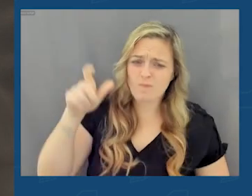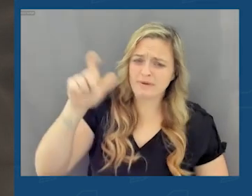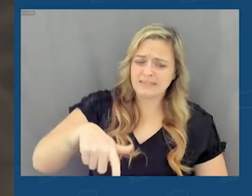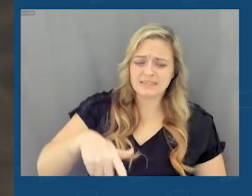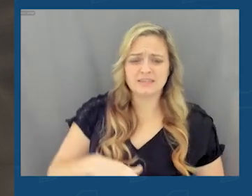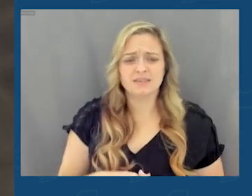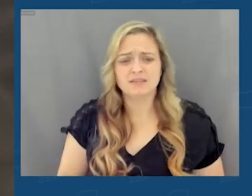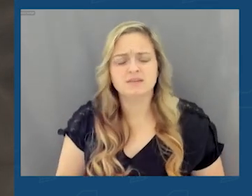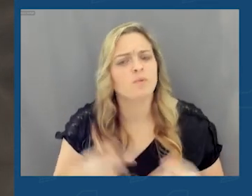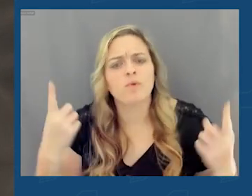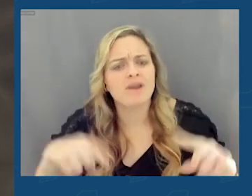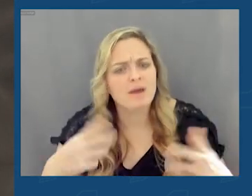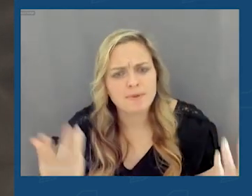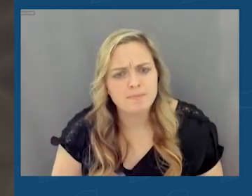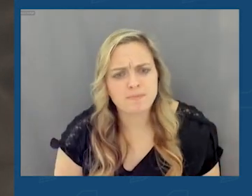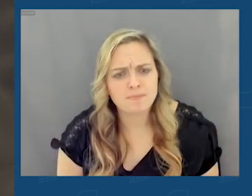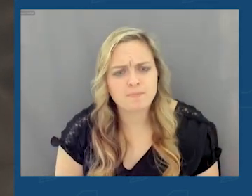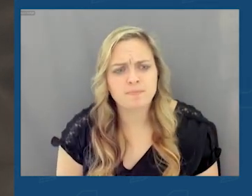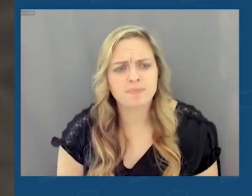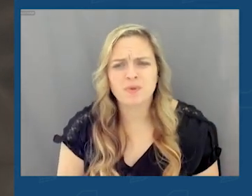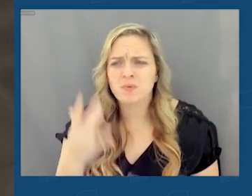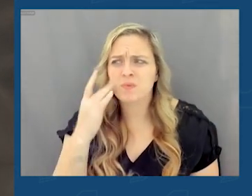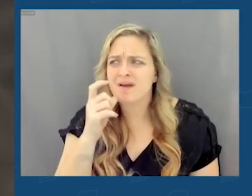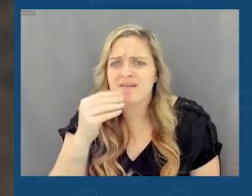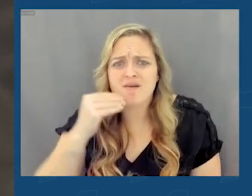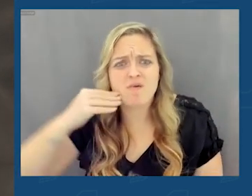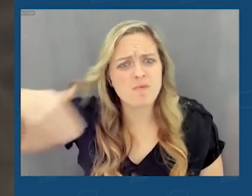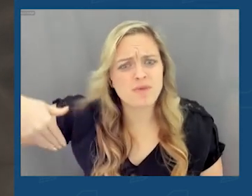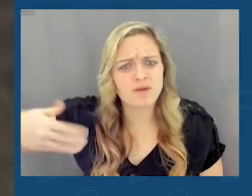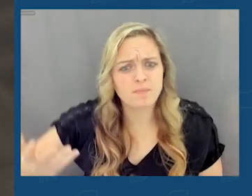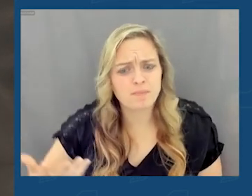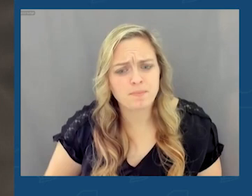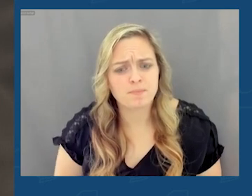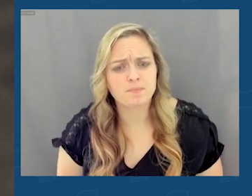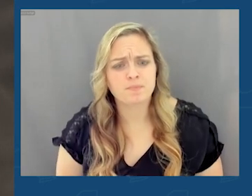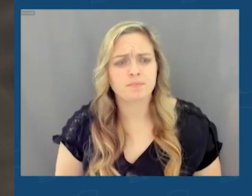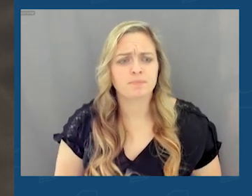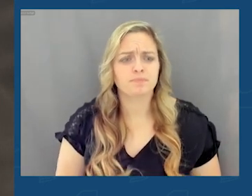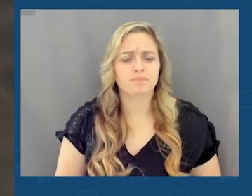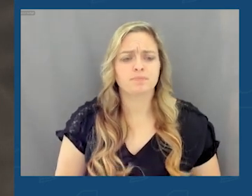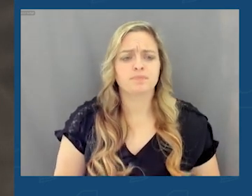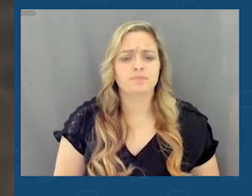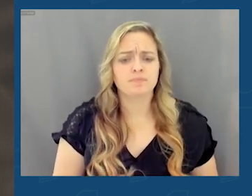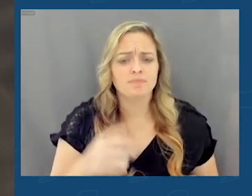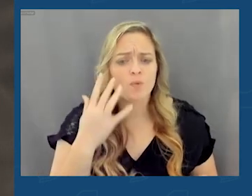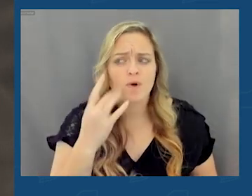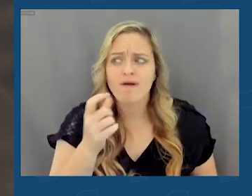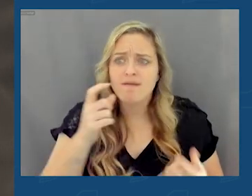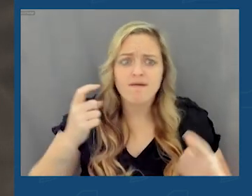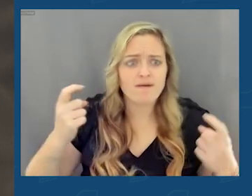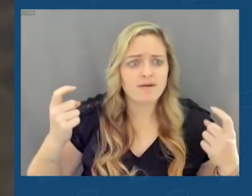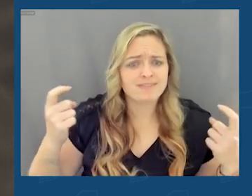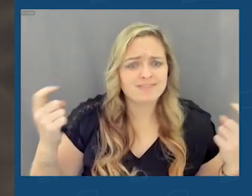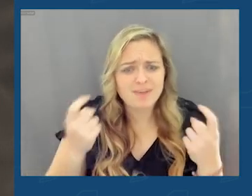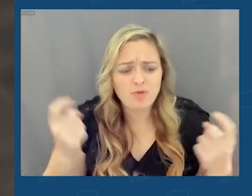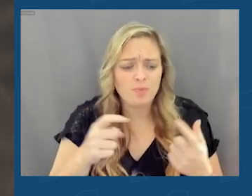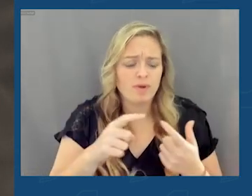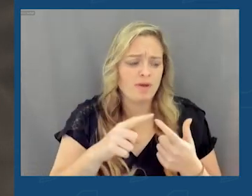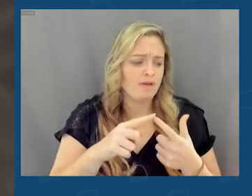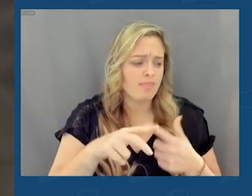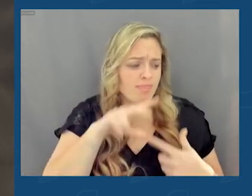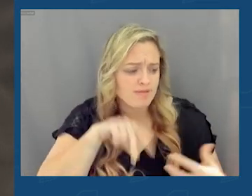What happened? Why aren't they home right now? Why didn't they have a chance to celebrate Thanksgiving and Hanukkah and New